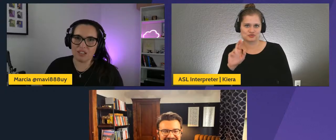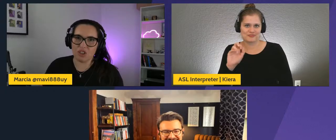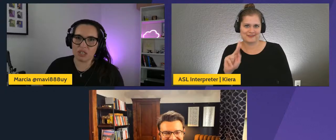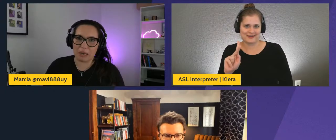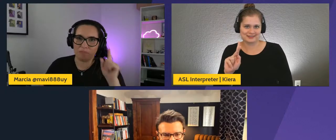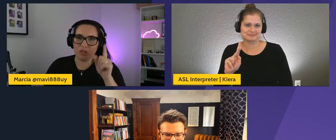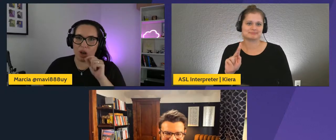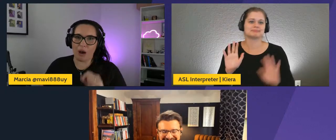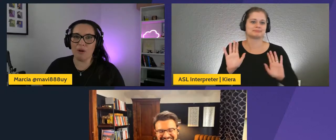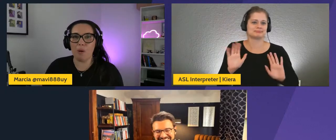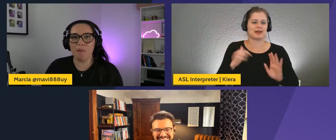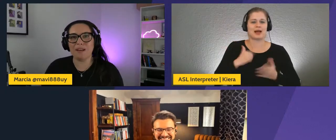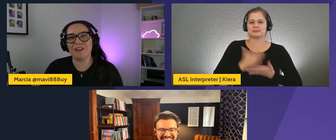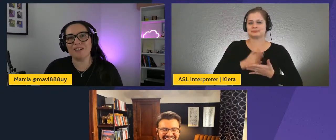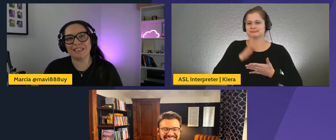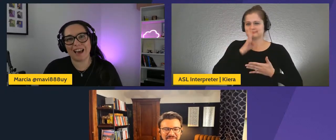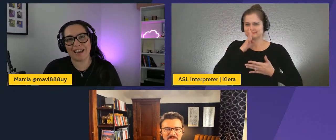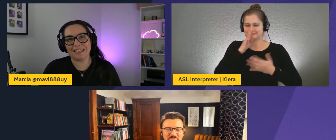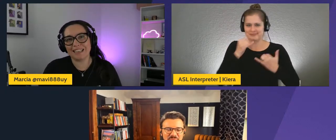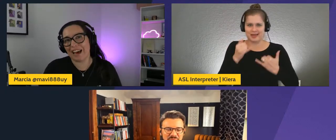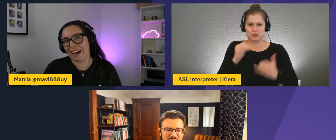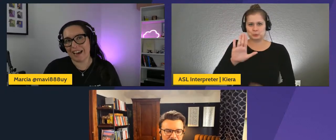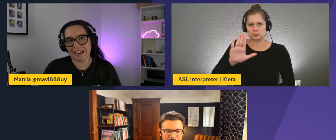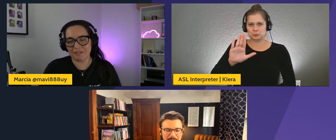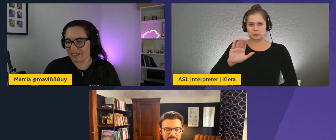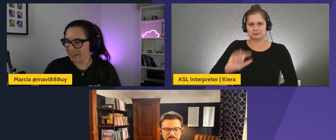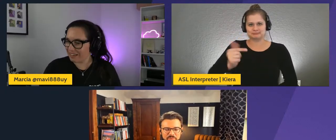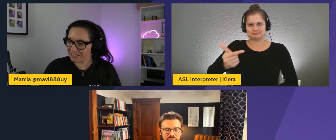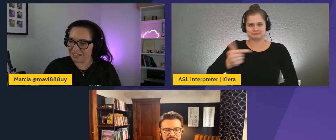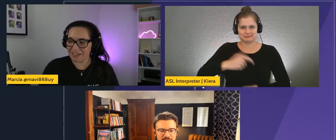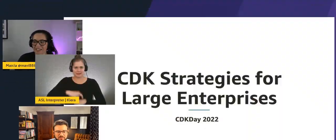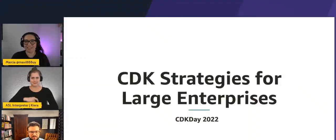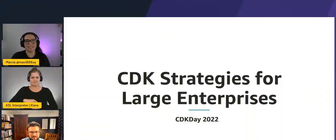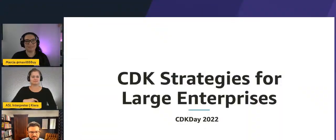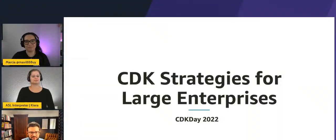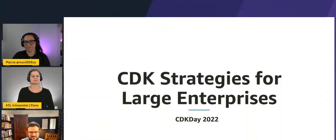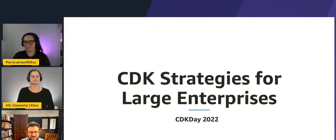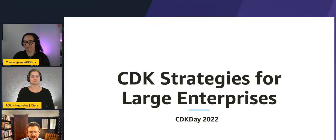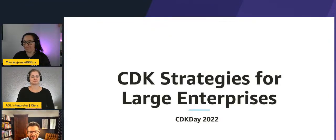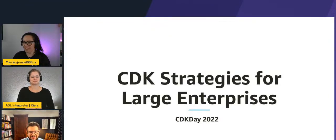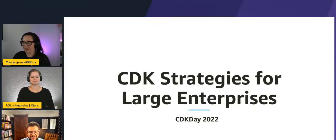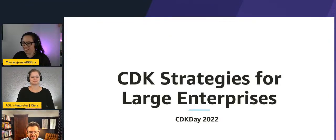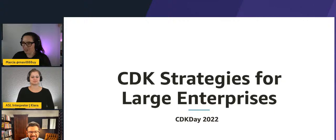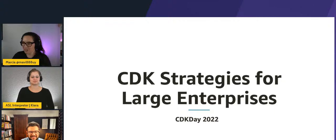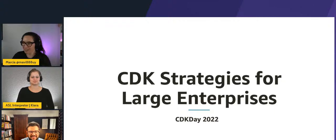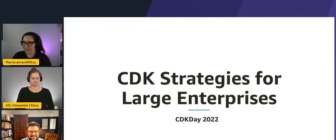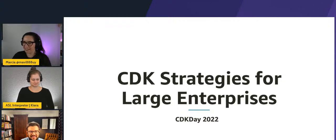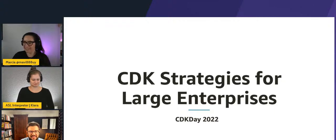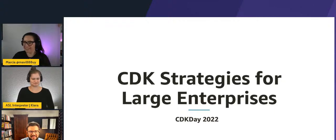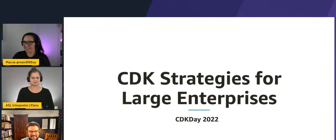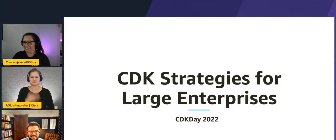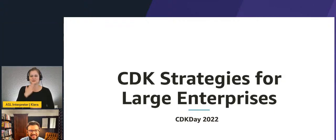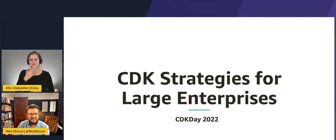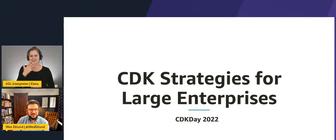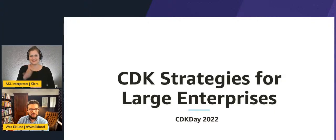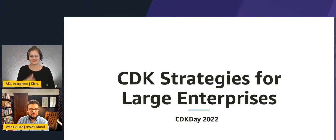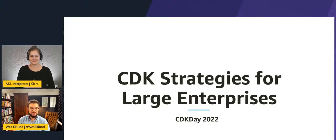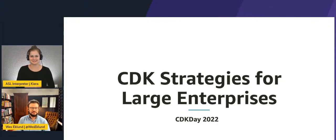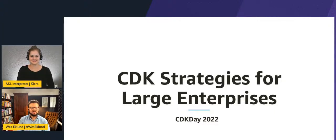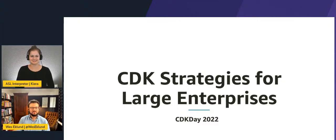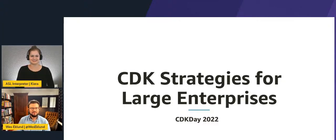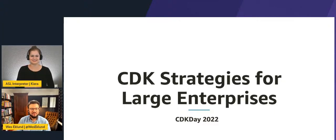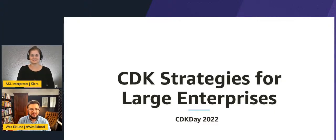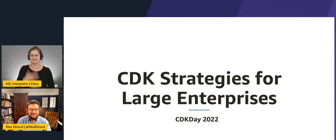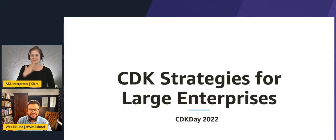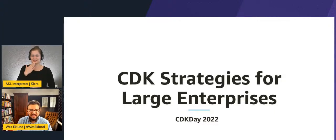is your time. So I will open your slides and we can get started. All right. Good luck. Thank you so